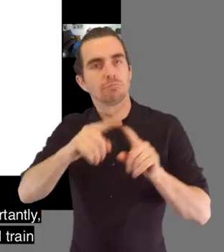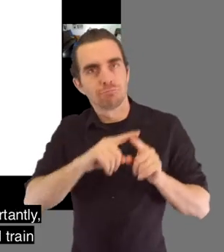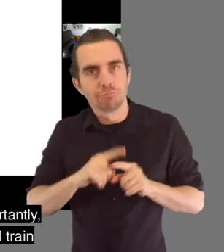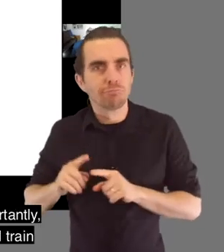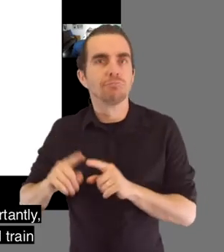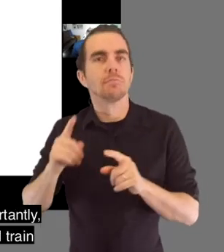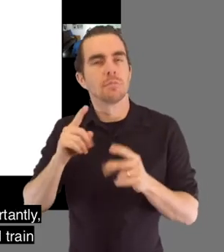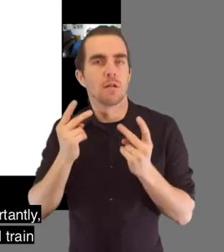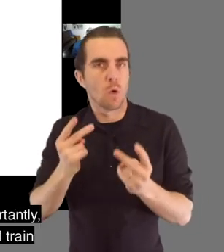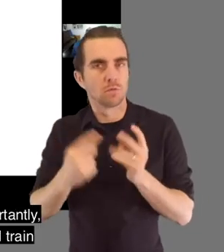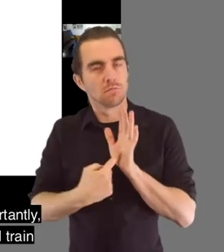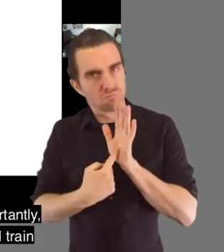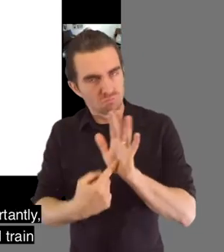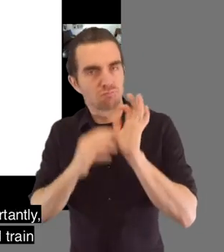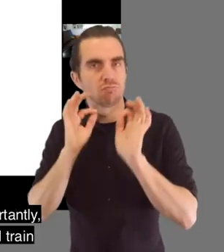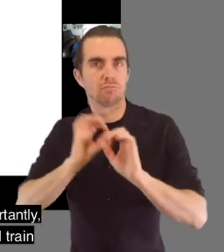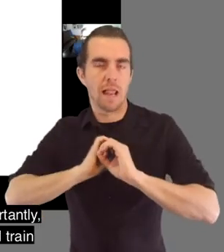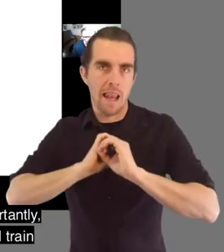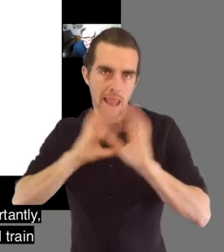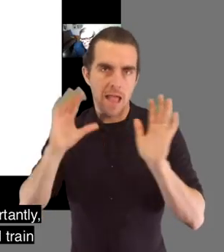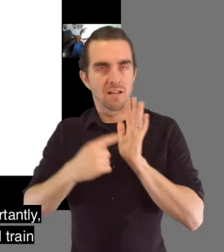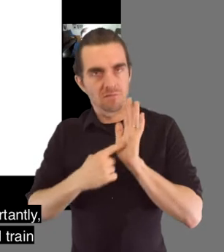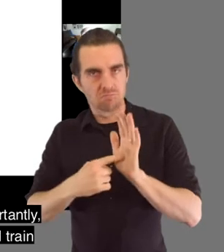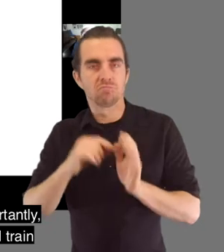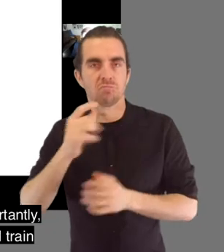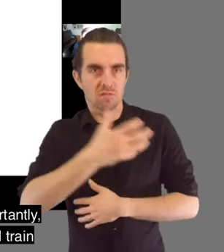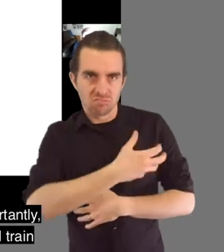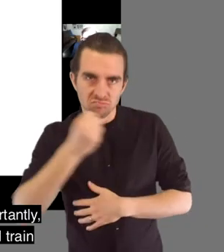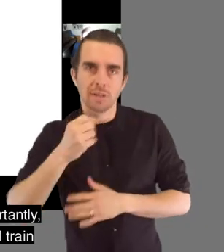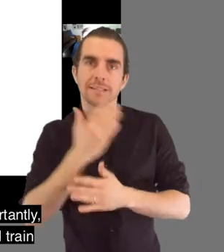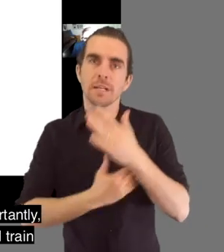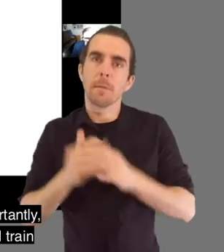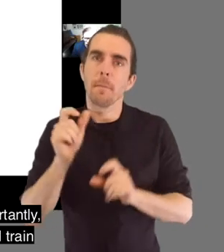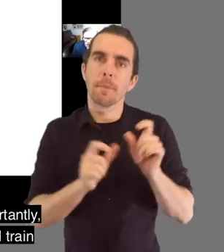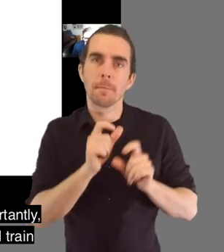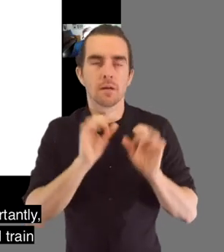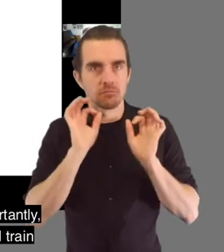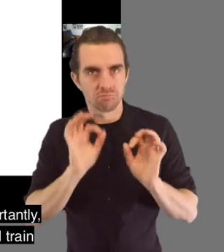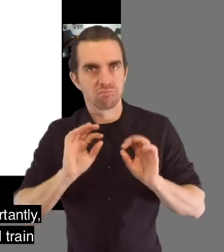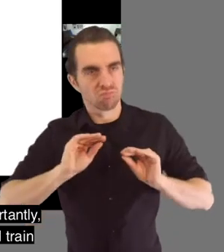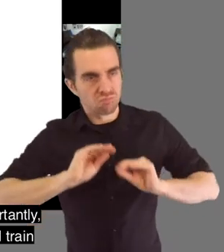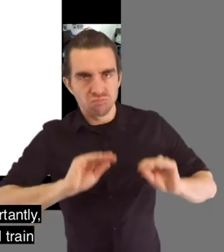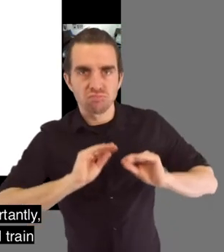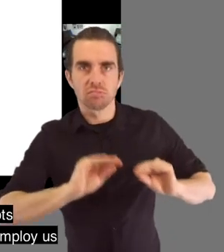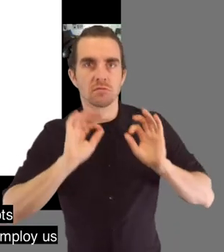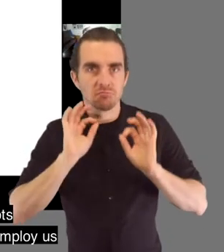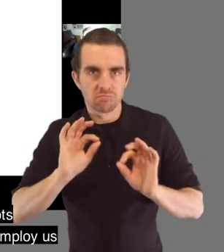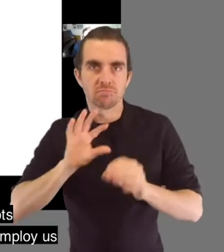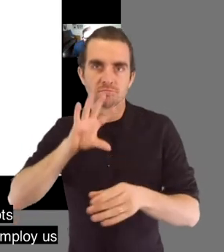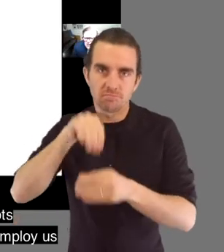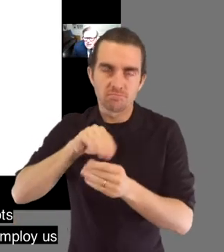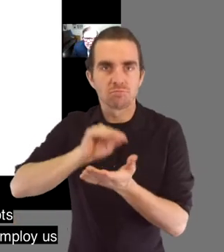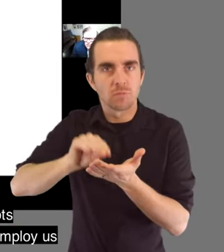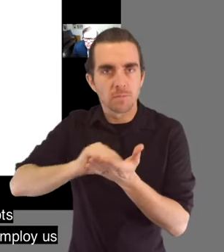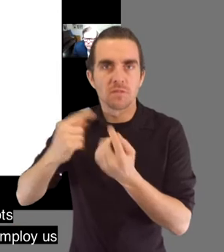representation. And most importantly, show us, portray us, cast us, and train us, and